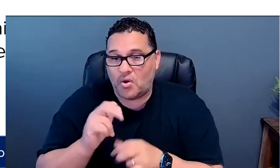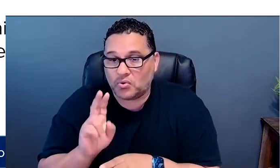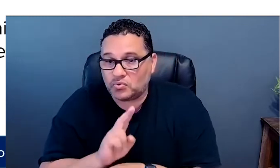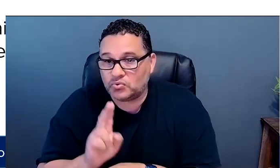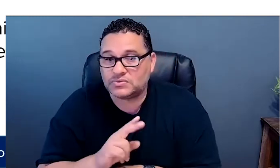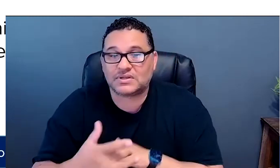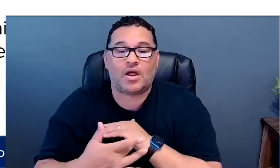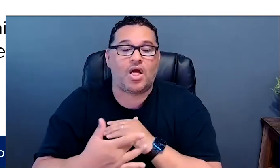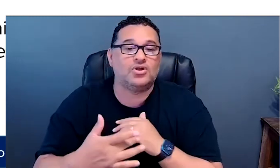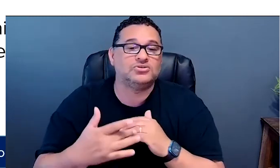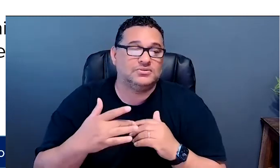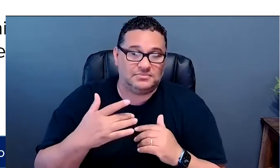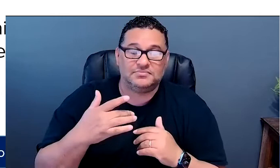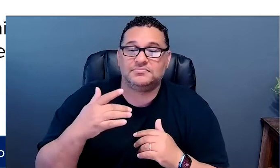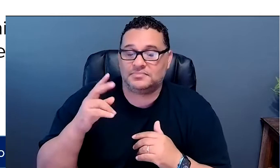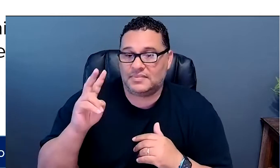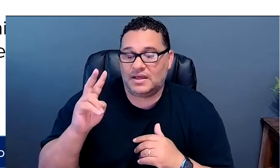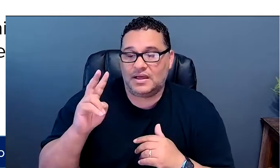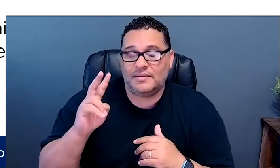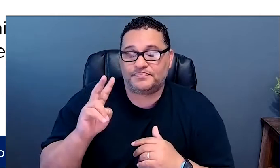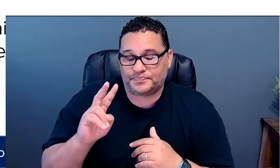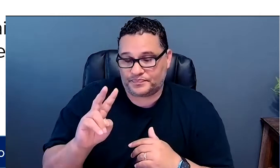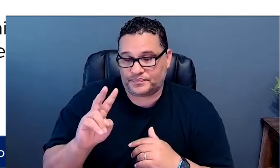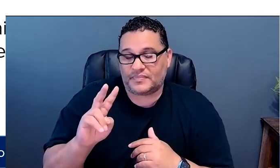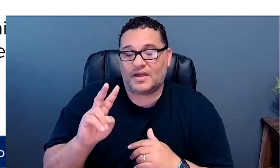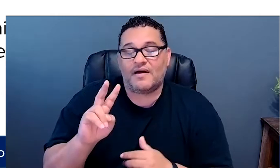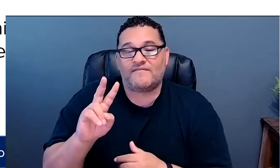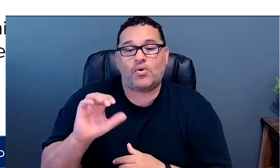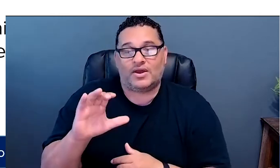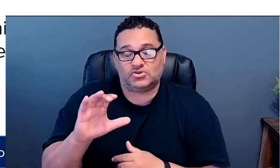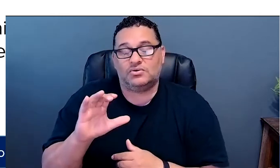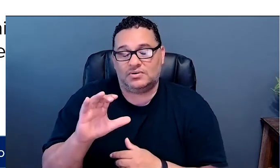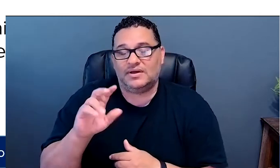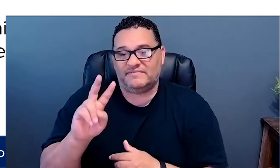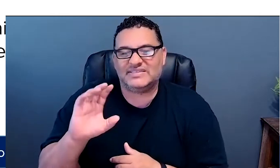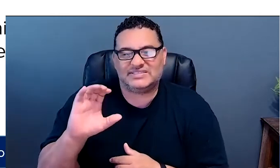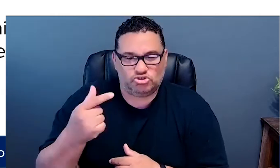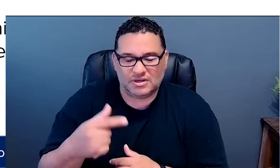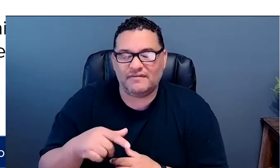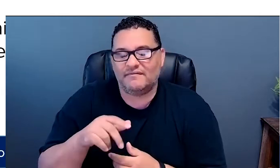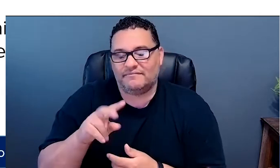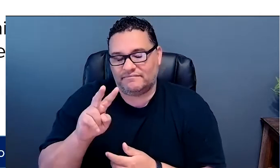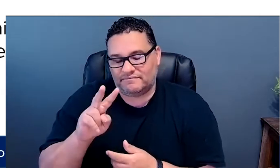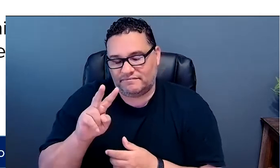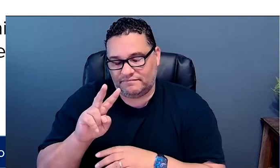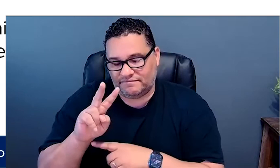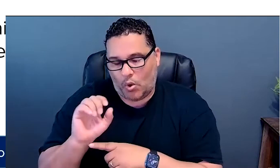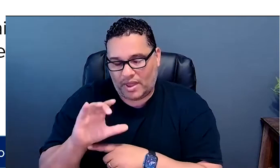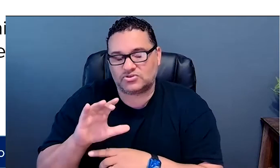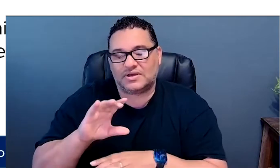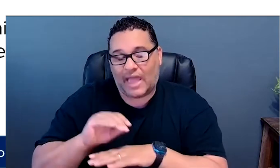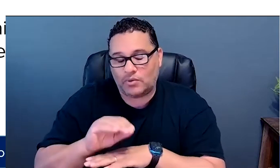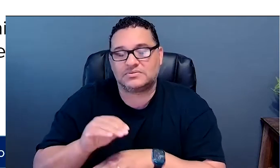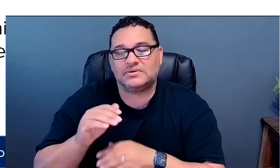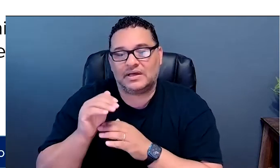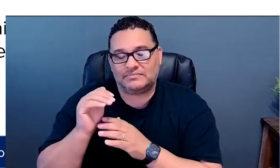technology. Vocational counseling and guidance is something that our VR counselors who have